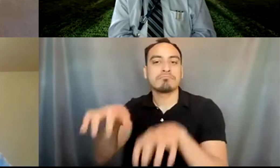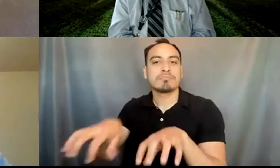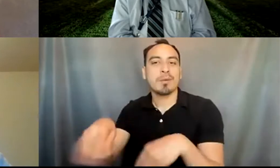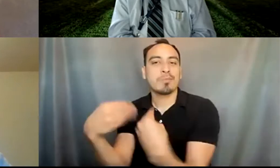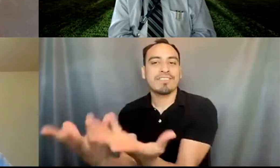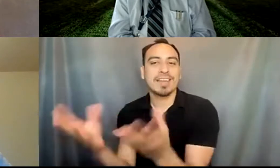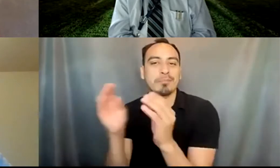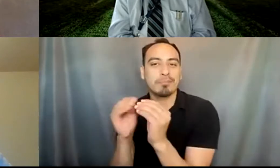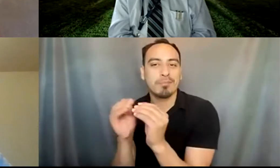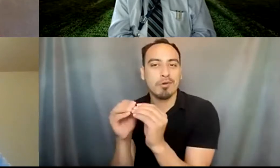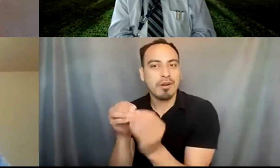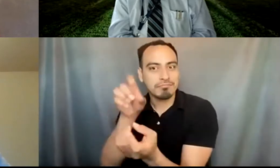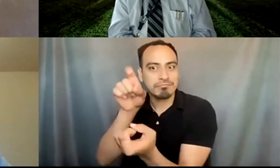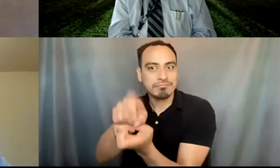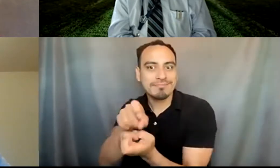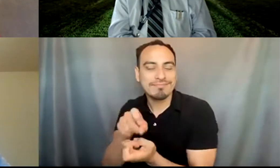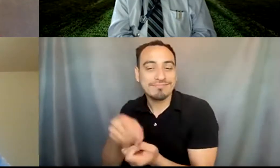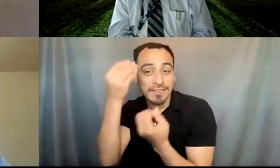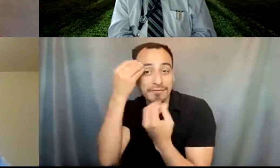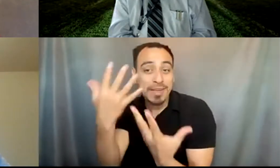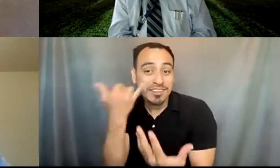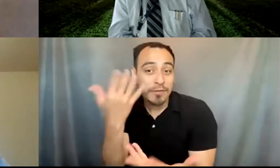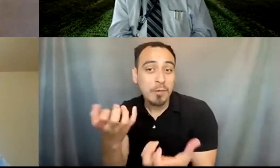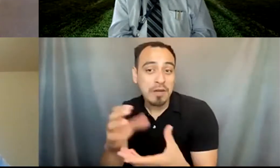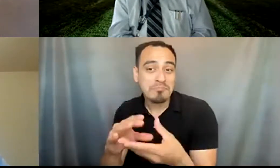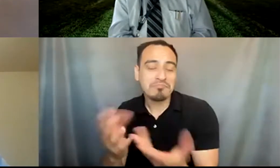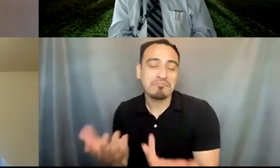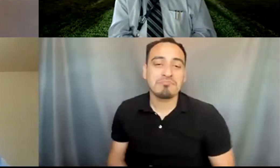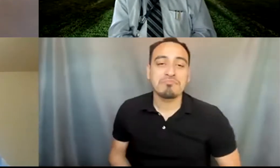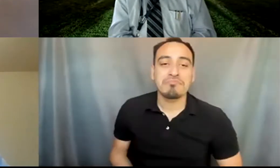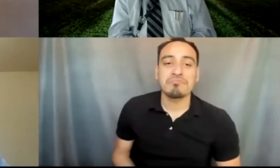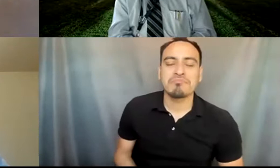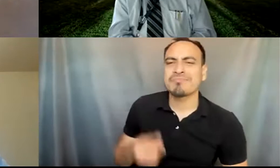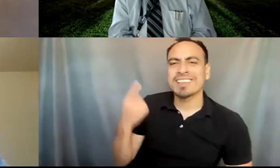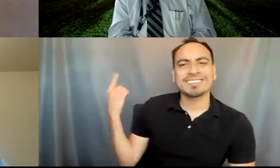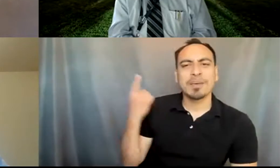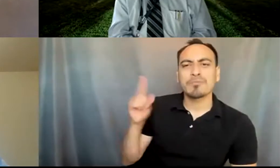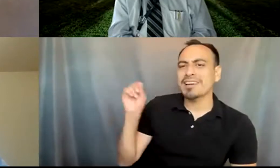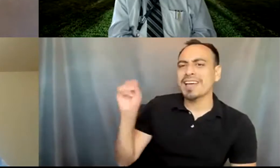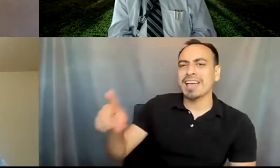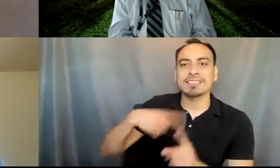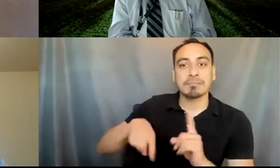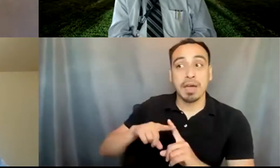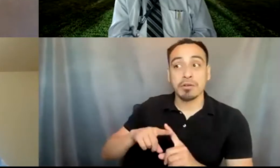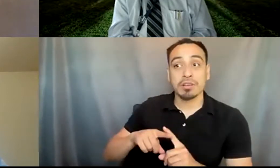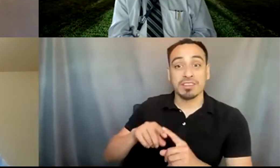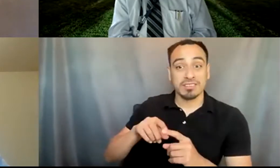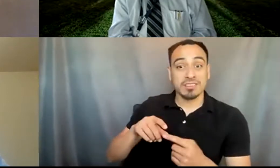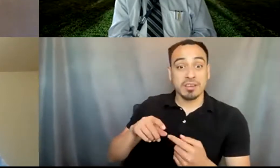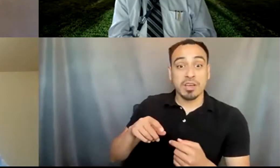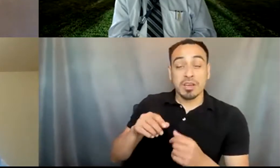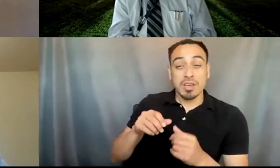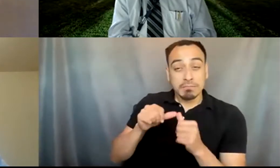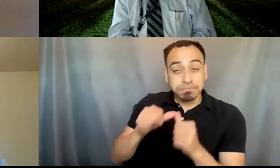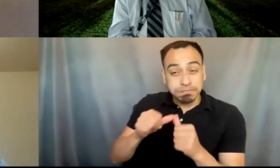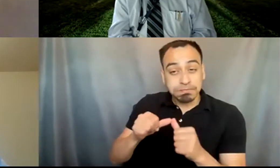Okay, so we have a question about the cause of persistent symptoms in COVID-19 patients. Are